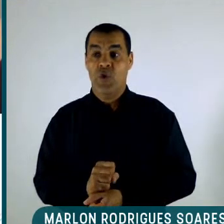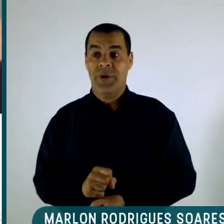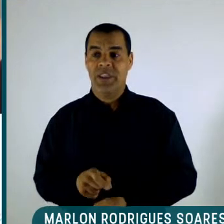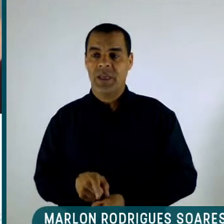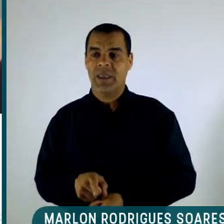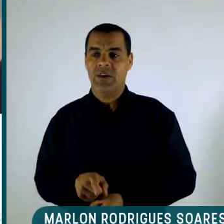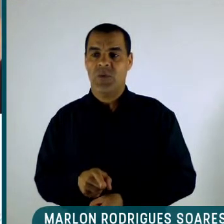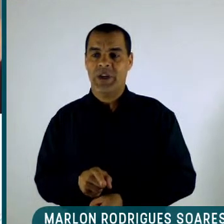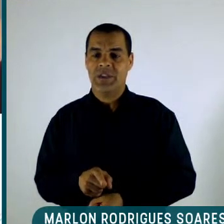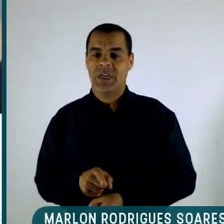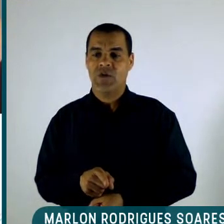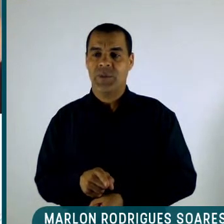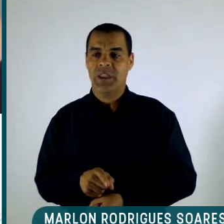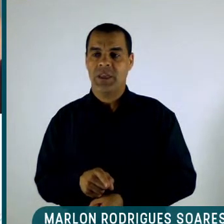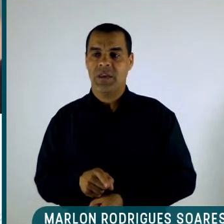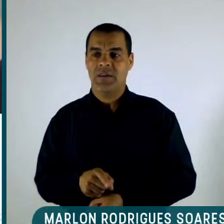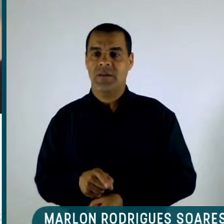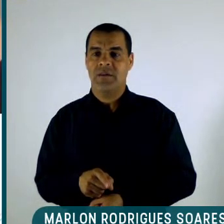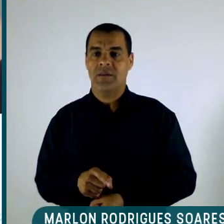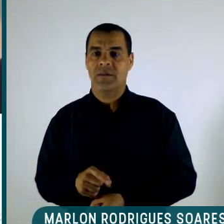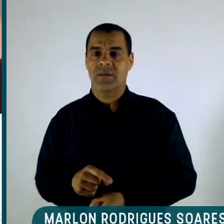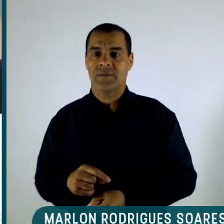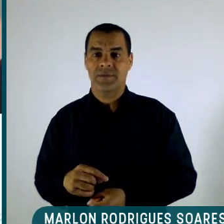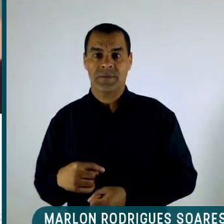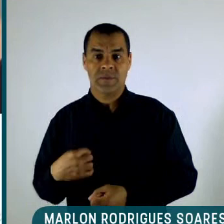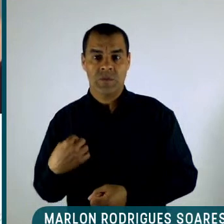coronavirus without talking about inequality.